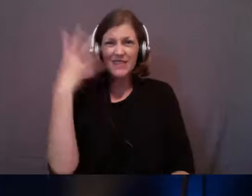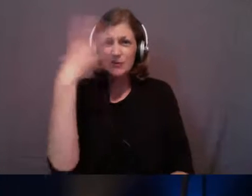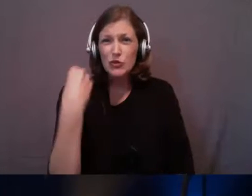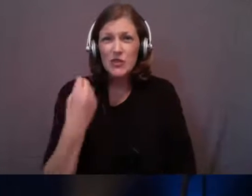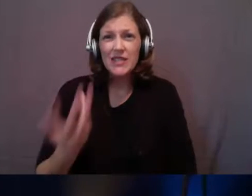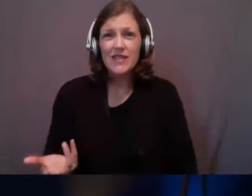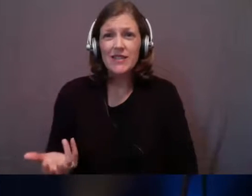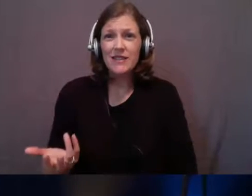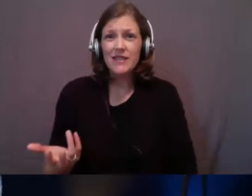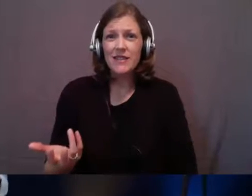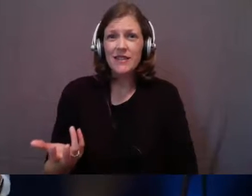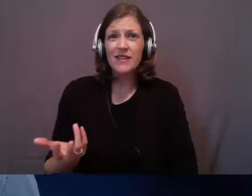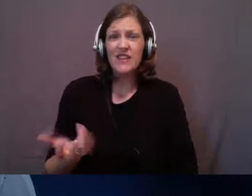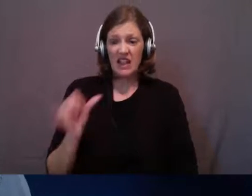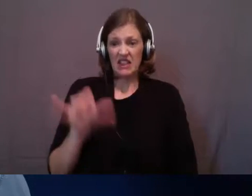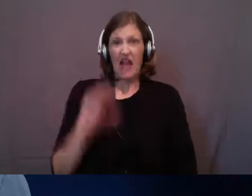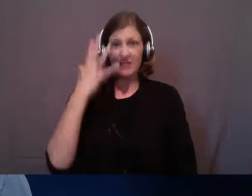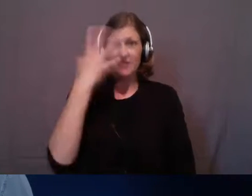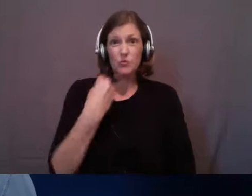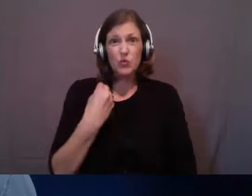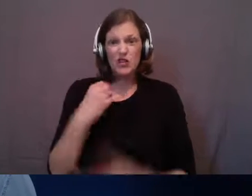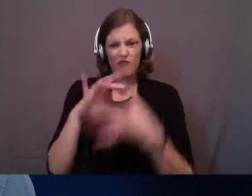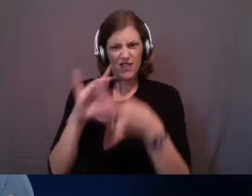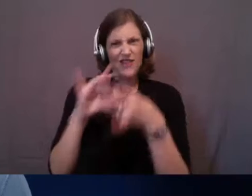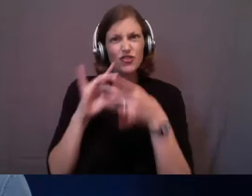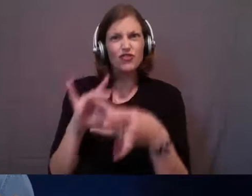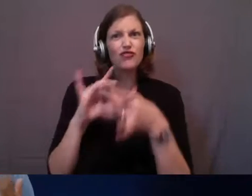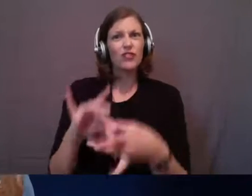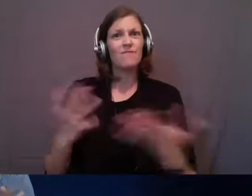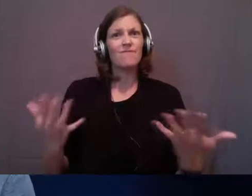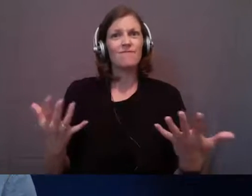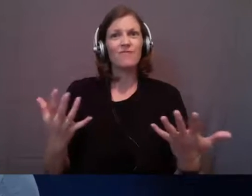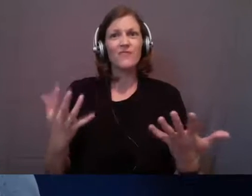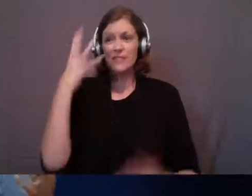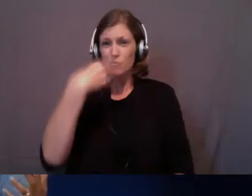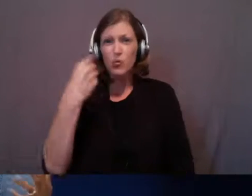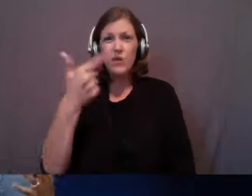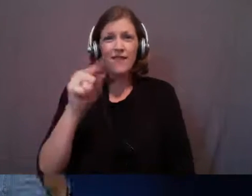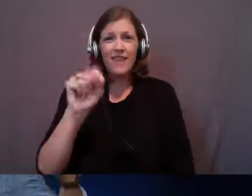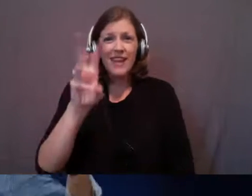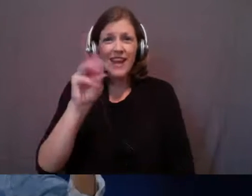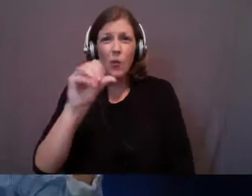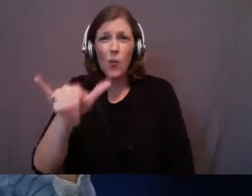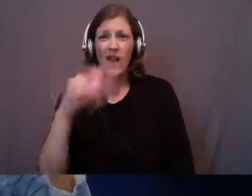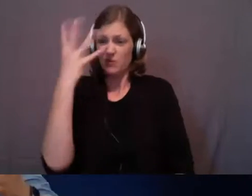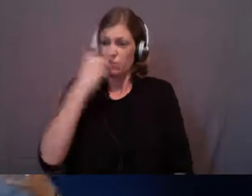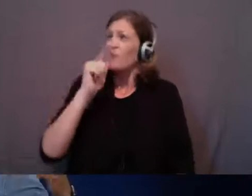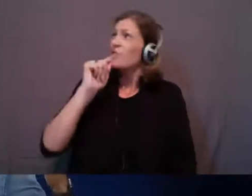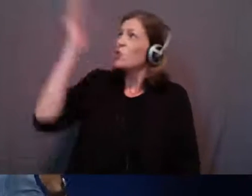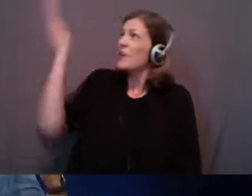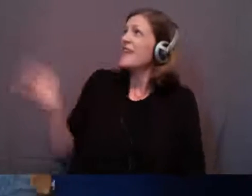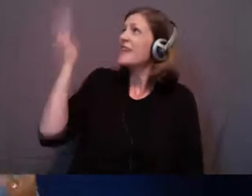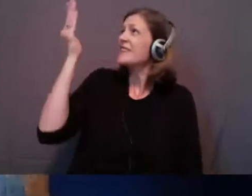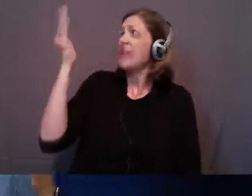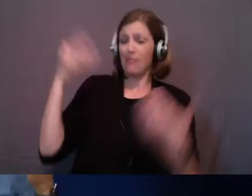it. That's the beauty of relationship. That's the beauty of Gateway. That's the beauty of who God is in the body of